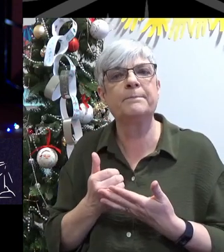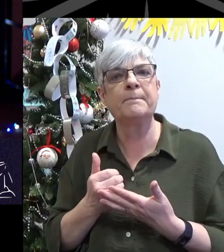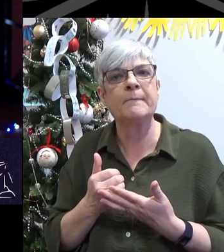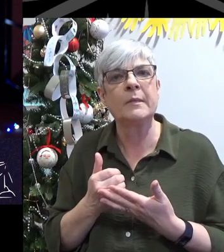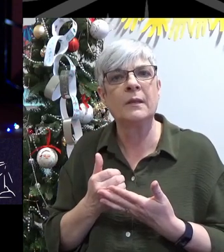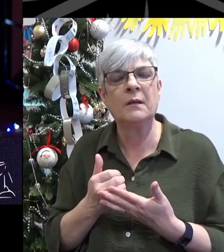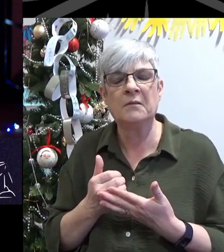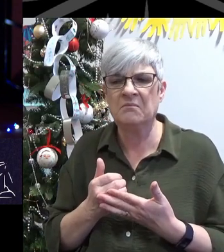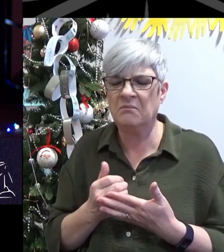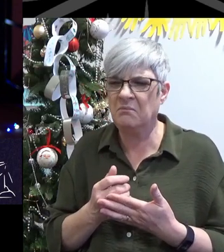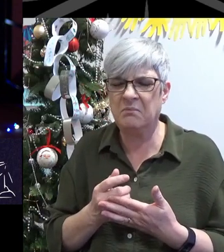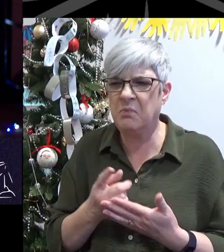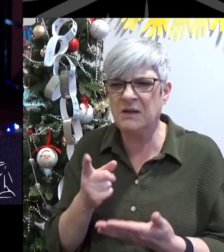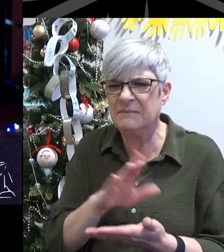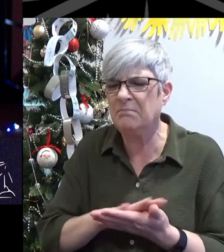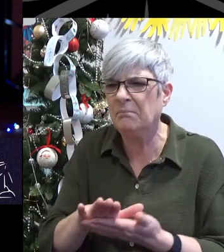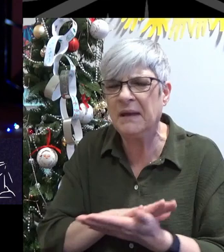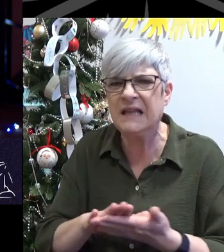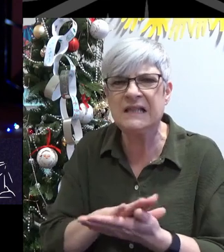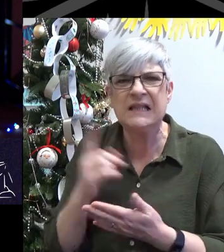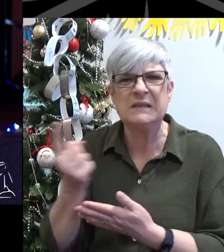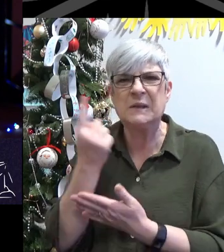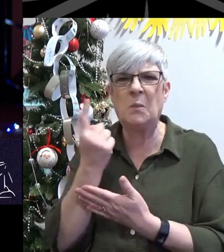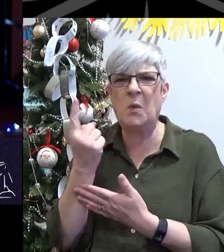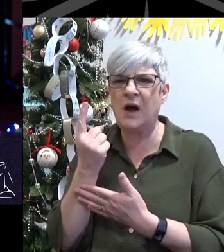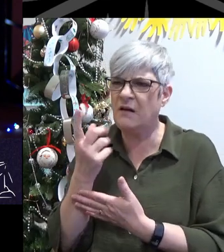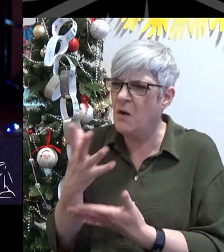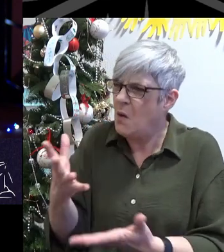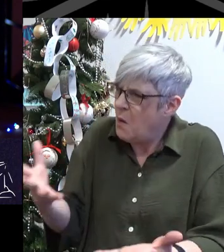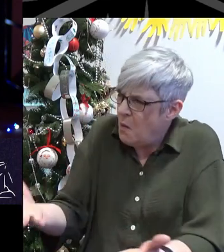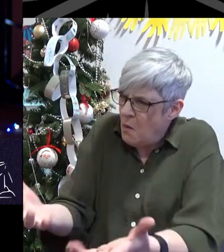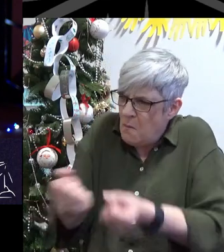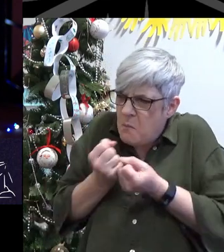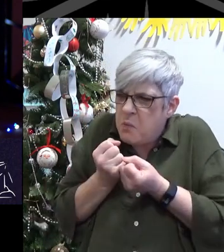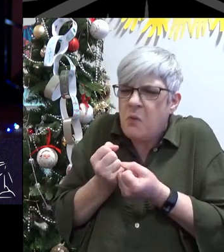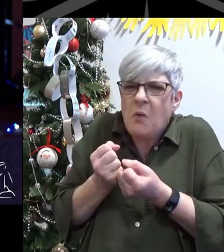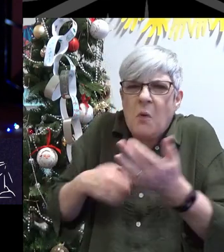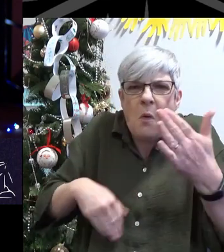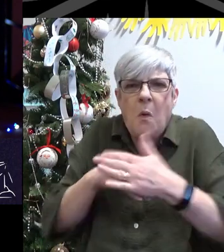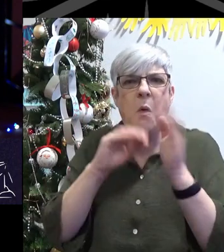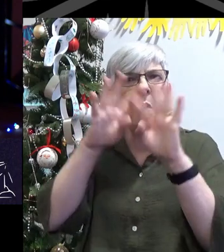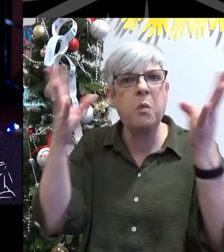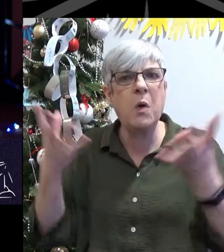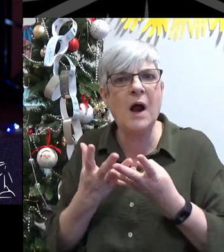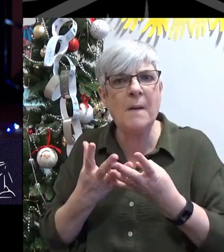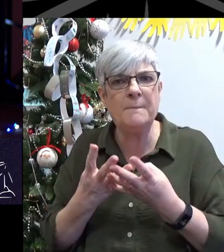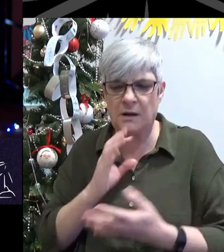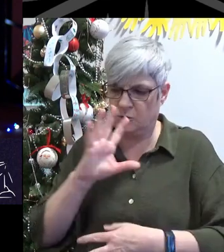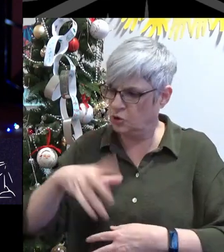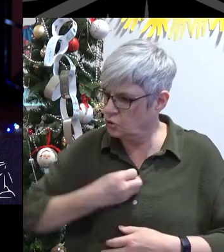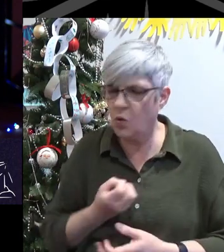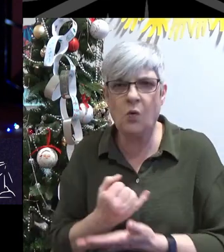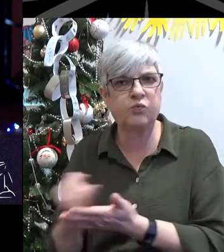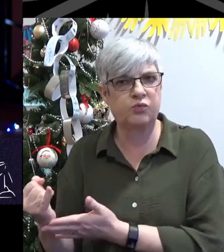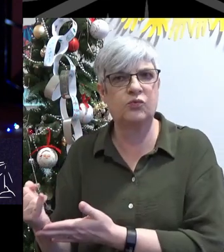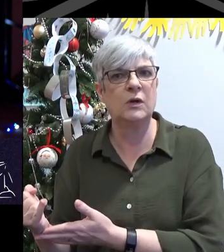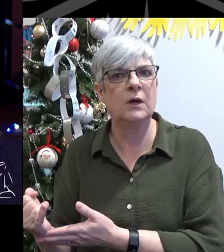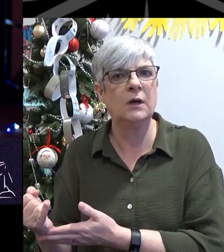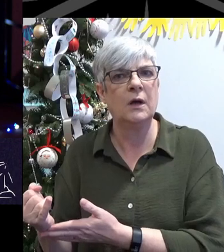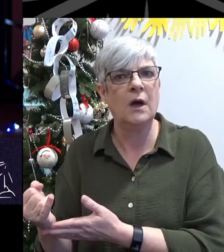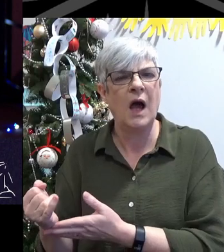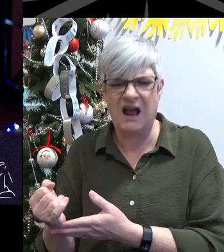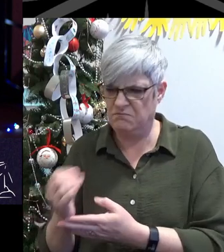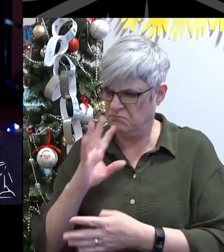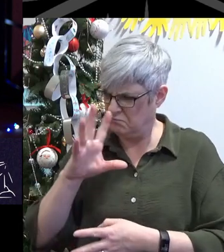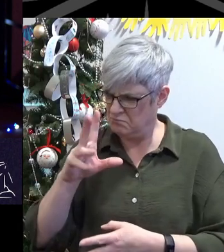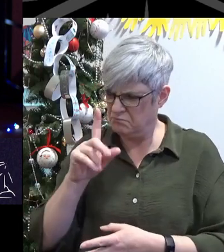What good is it for someone to gain the whole world and yet forfeit their soul? Or what can anyone give in exchange for their